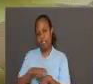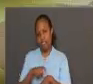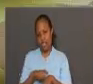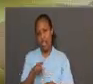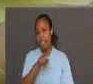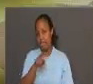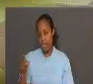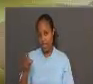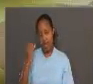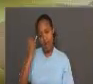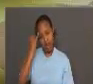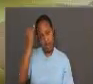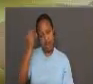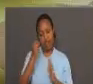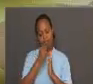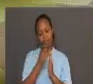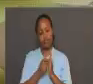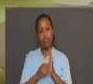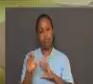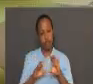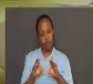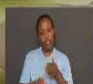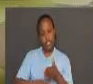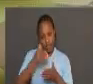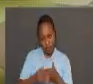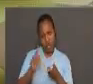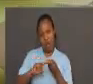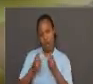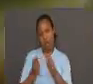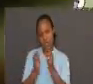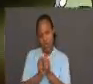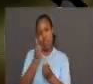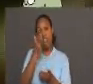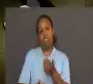down your answers and then discuss them with a partner.